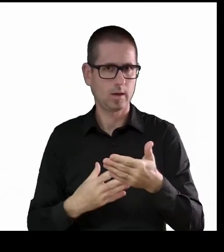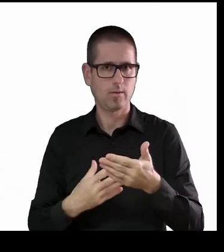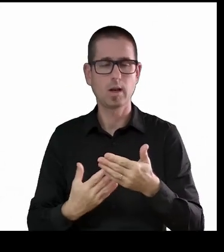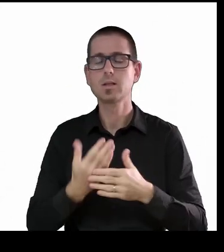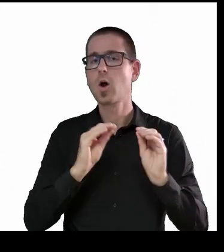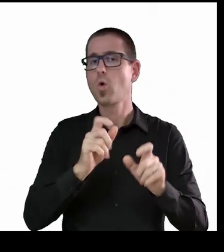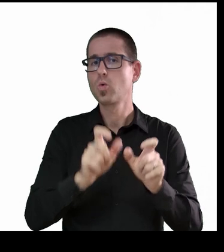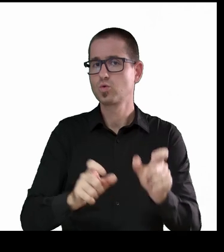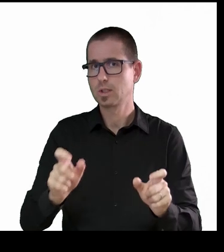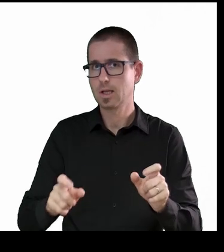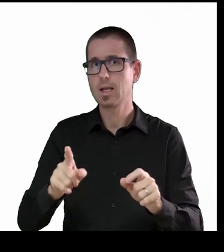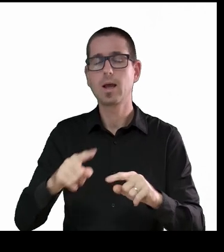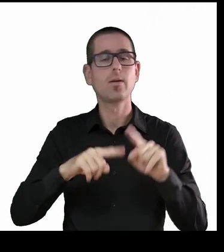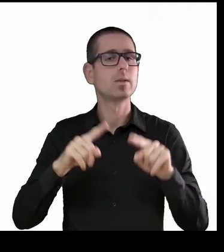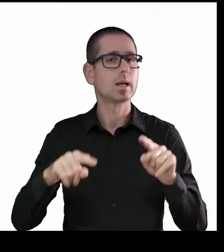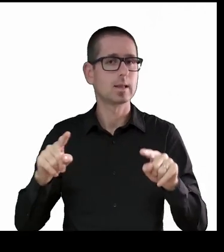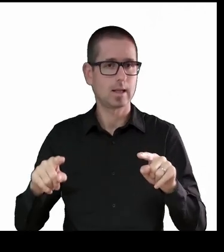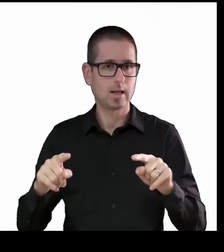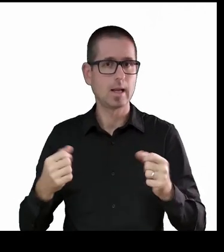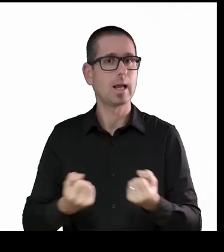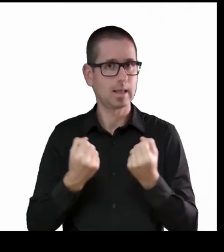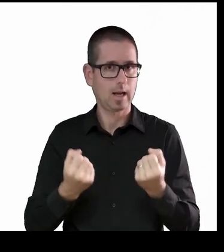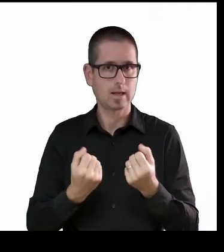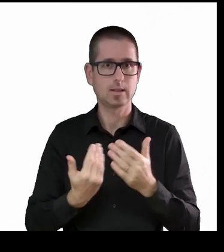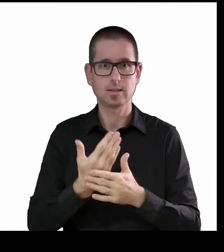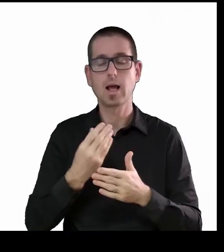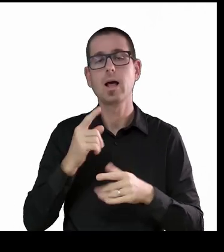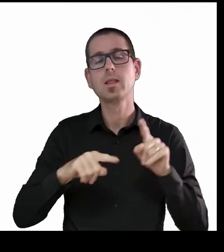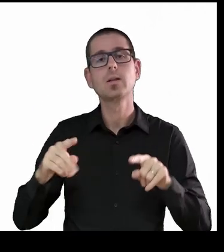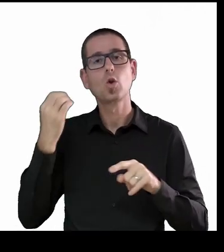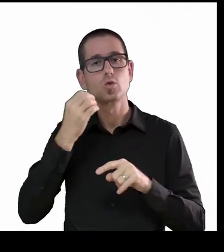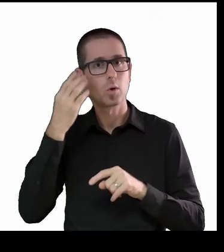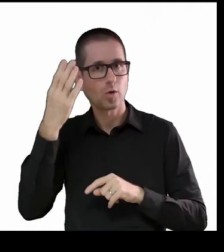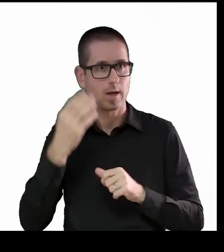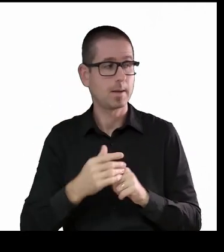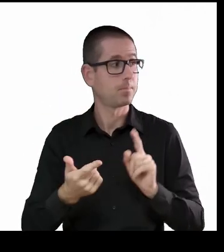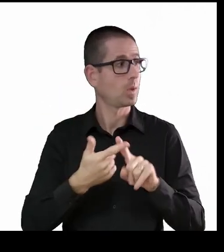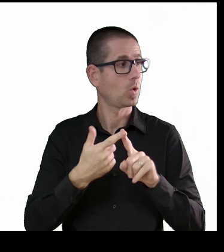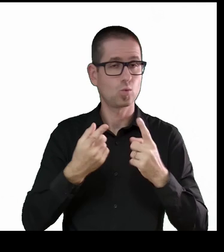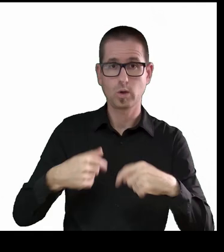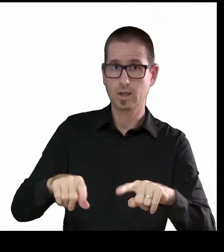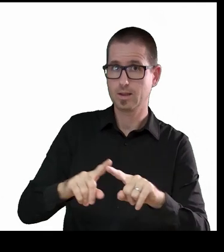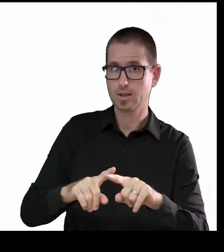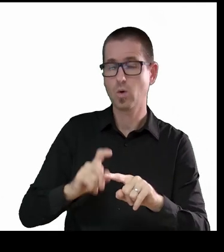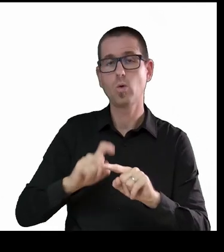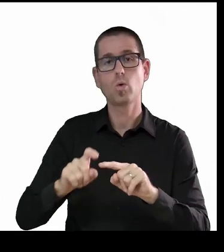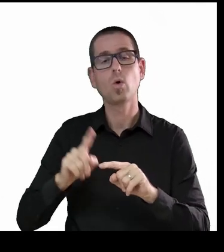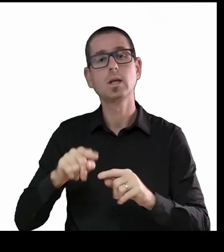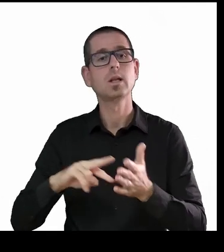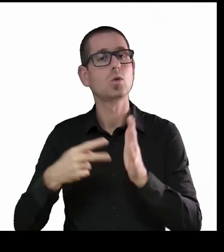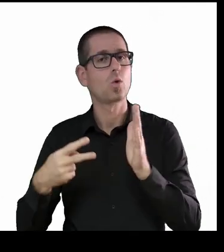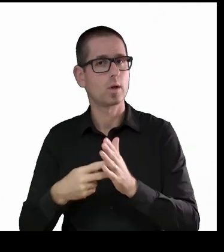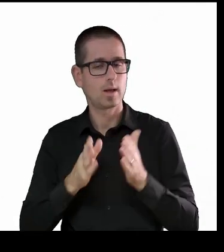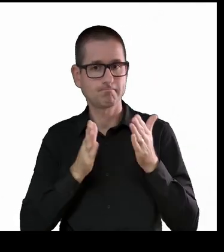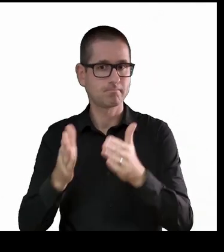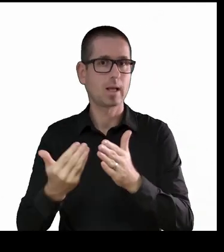teachers in digital literacy for inclusive digital education. A second section, tools and technology, aims